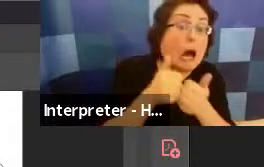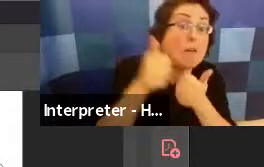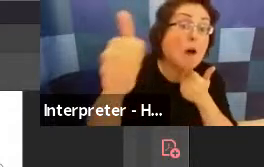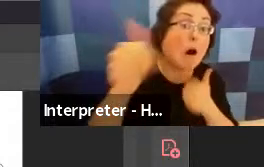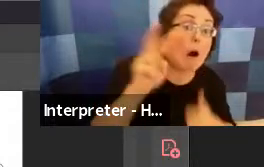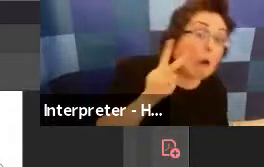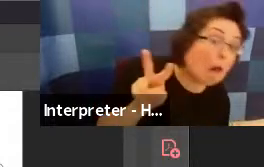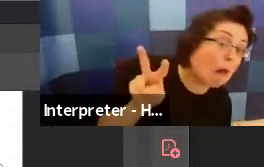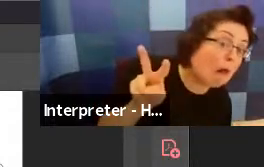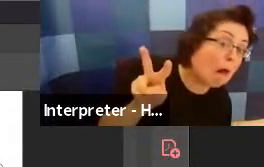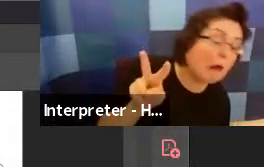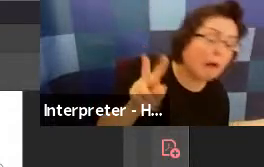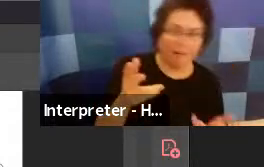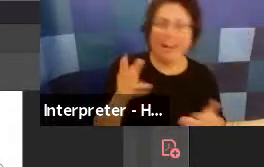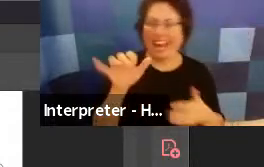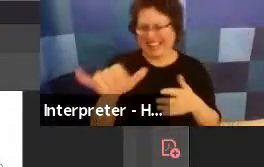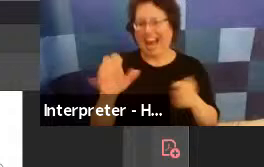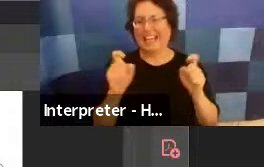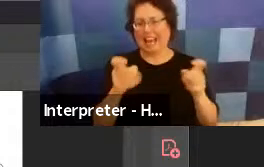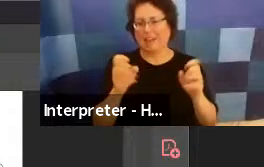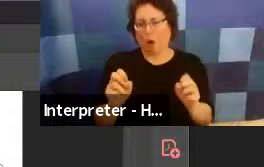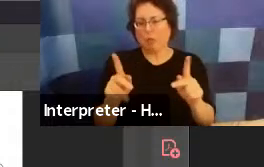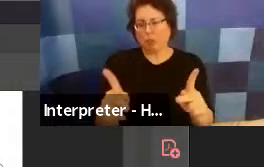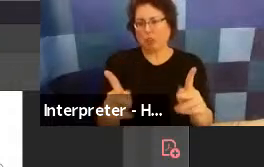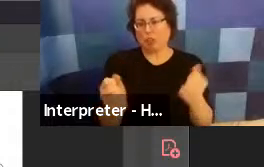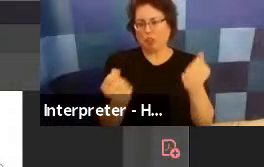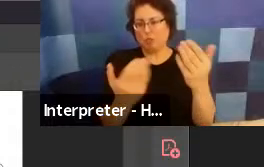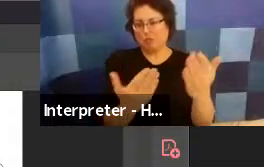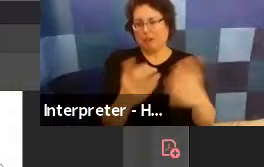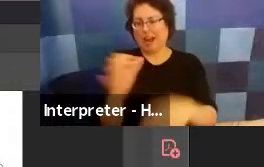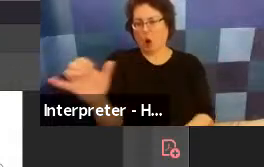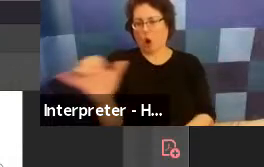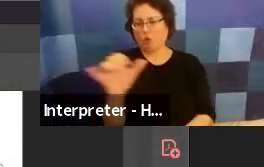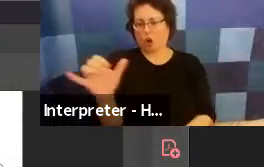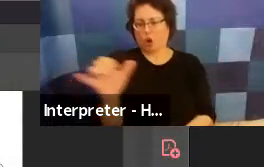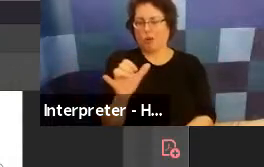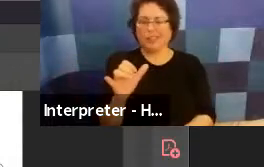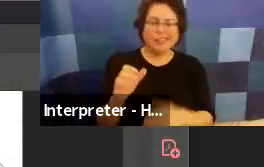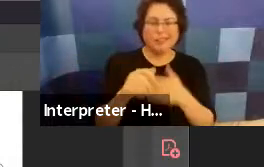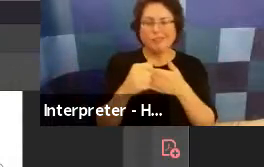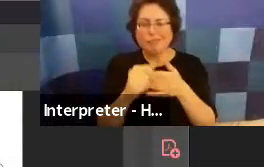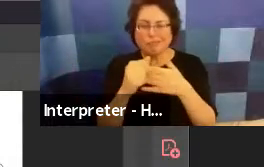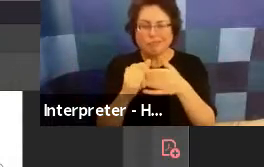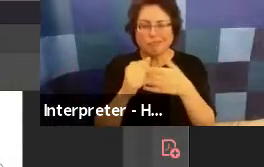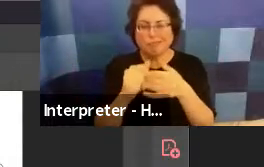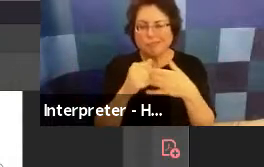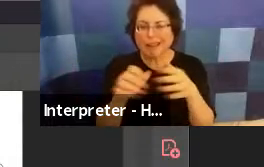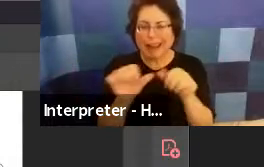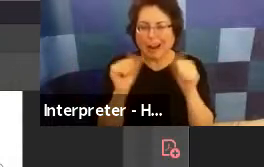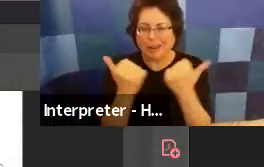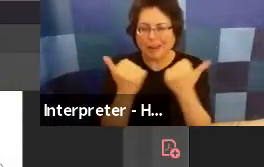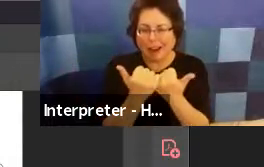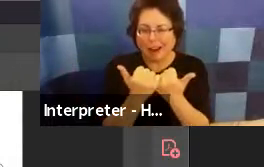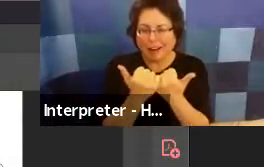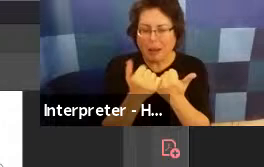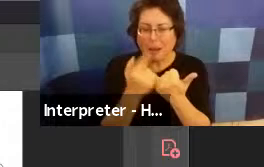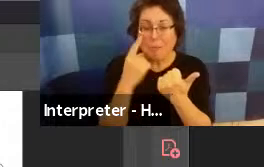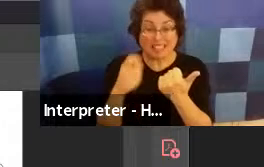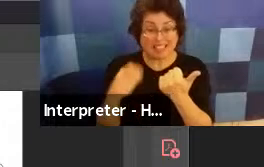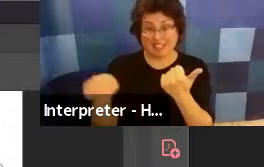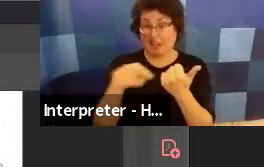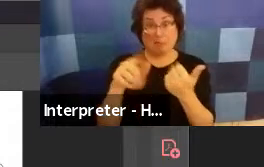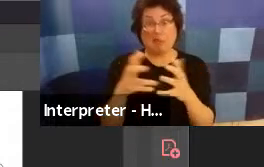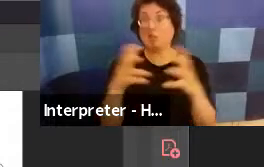the opportunity to provide some permeable area since all of this, there is a